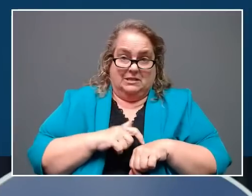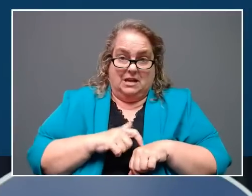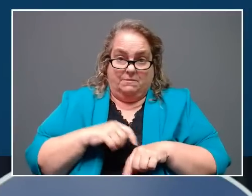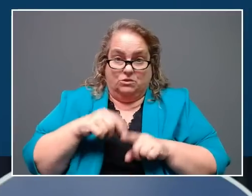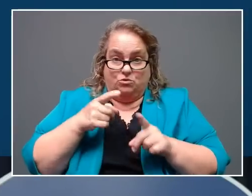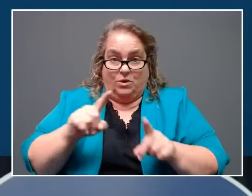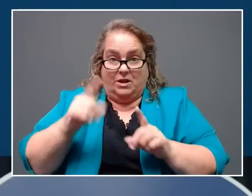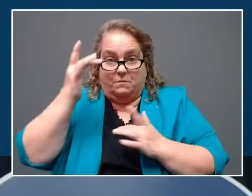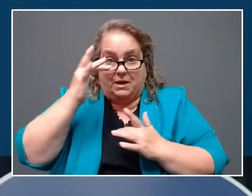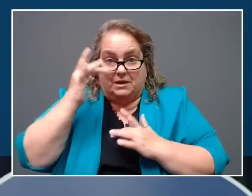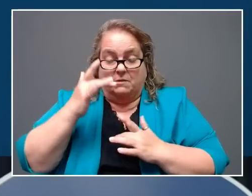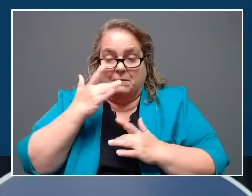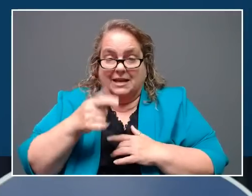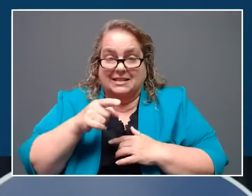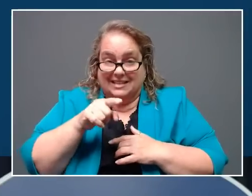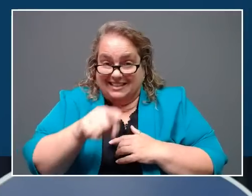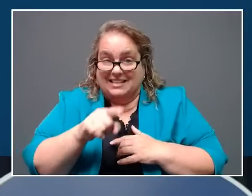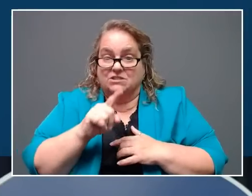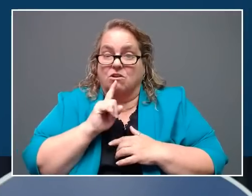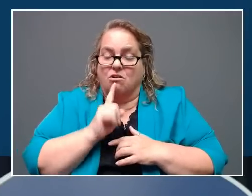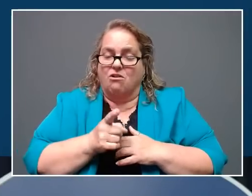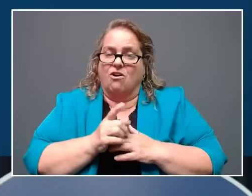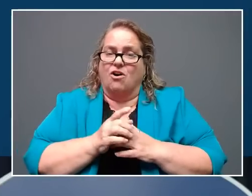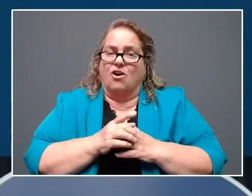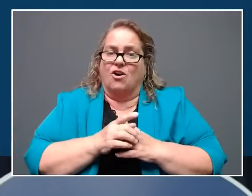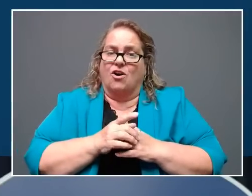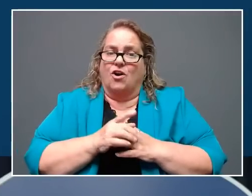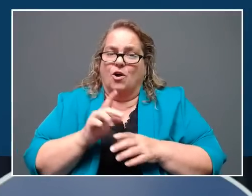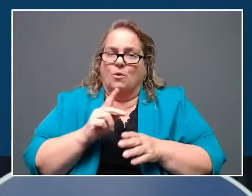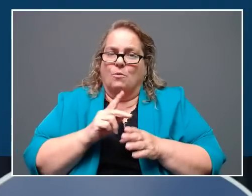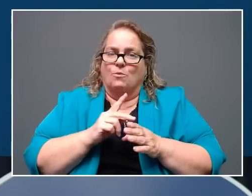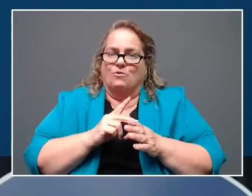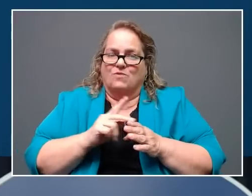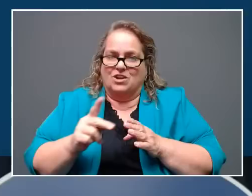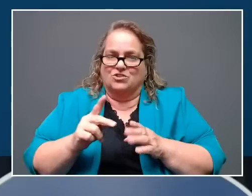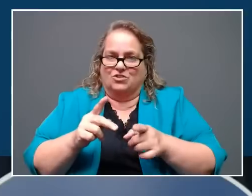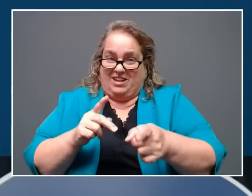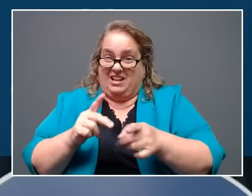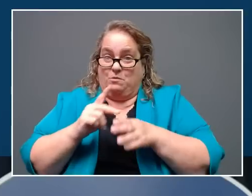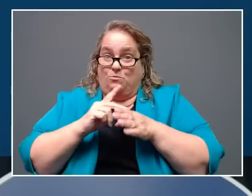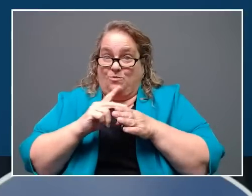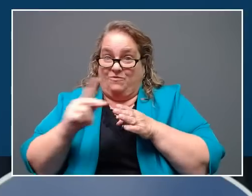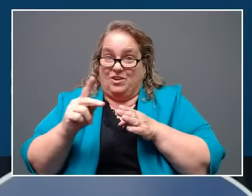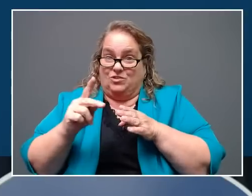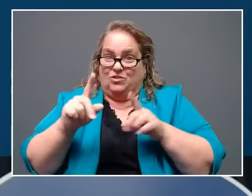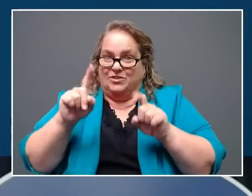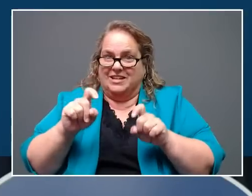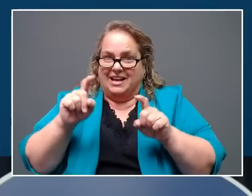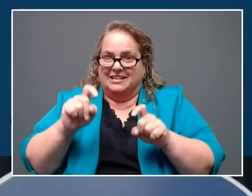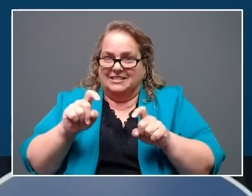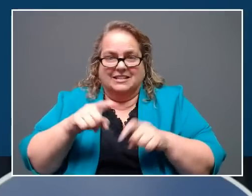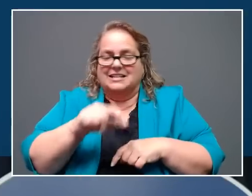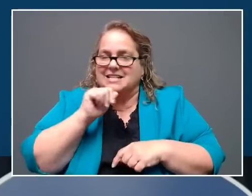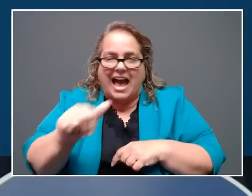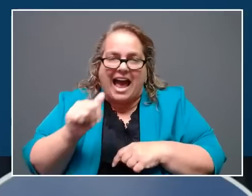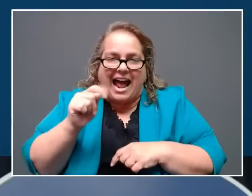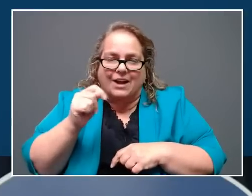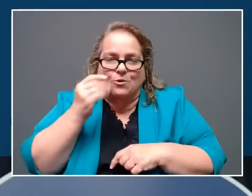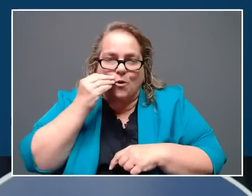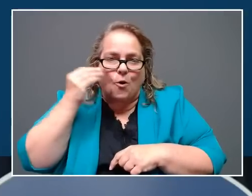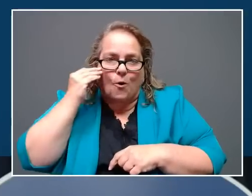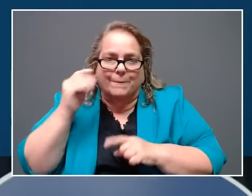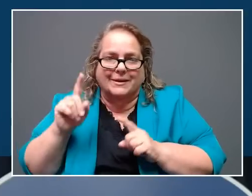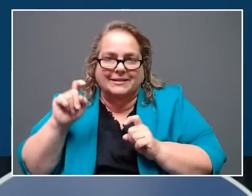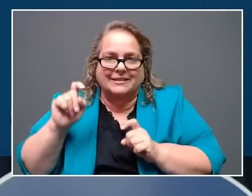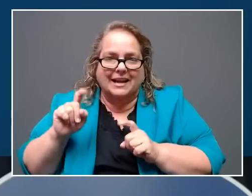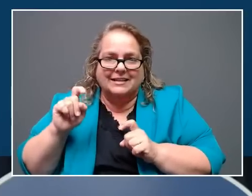because these are the professionally administered tests. These aren't the at home, and so by the time you go in to get one of these,